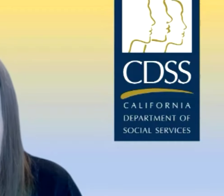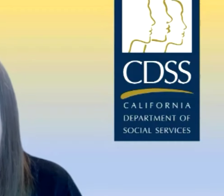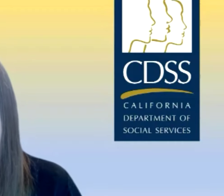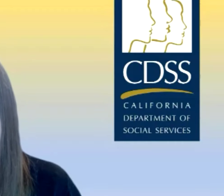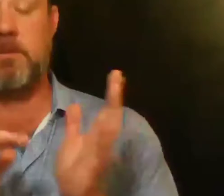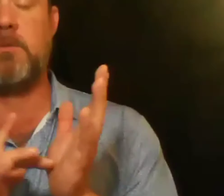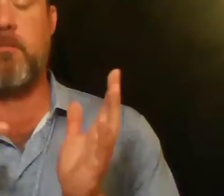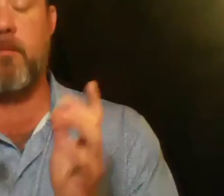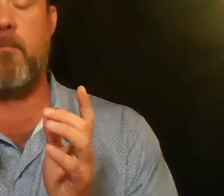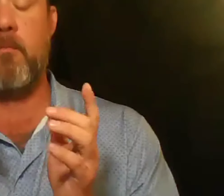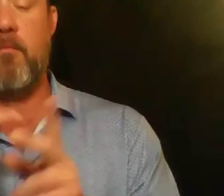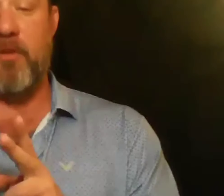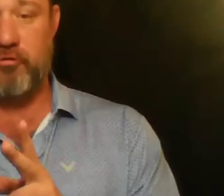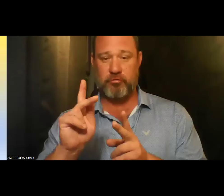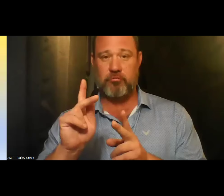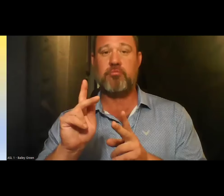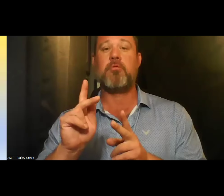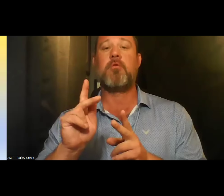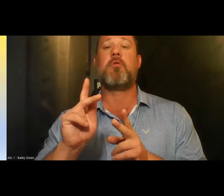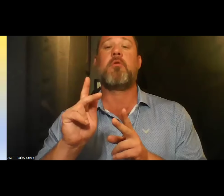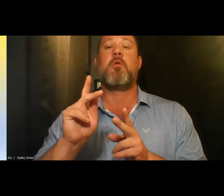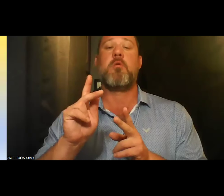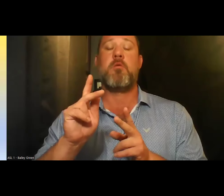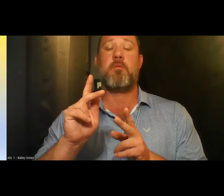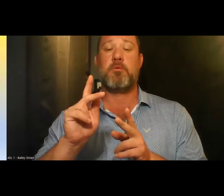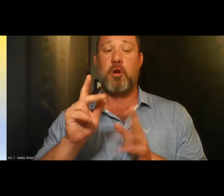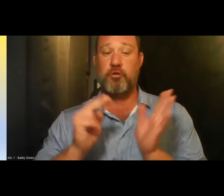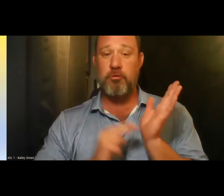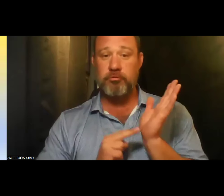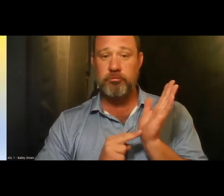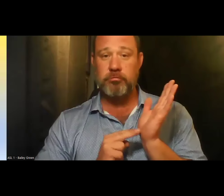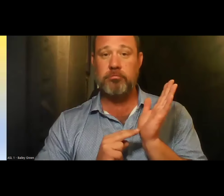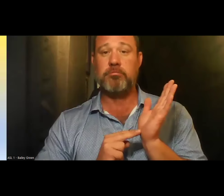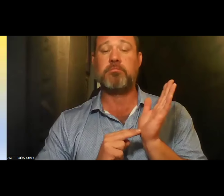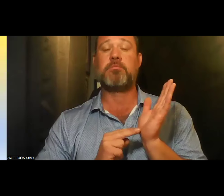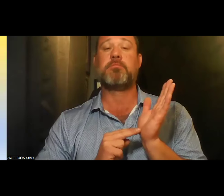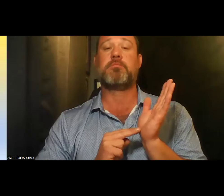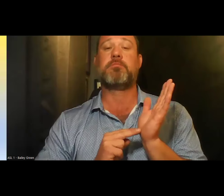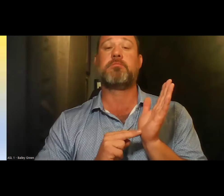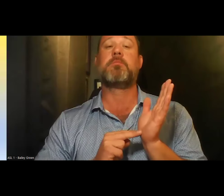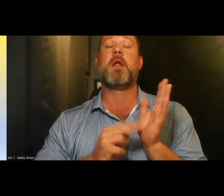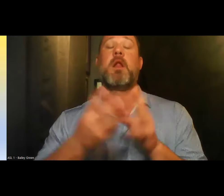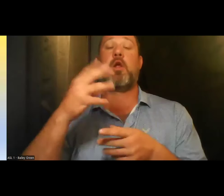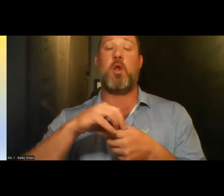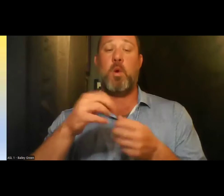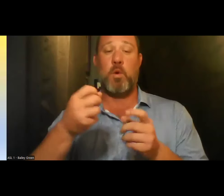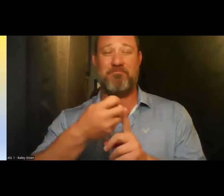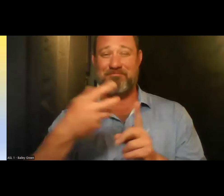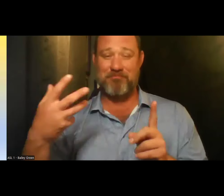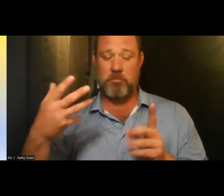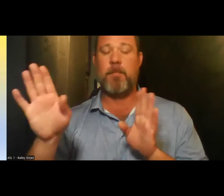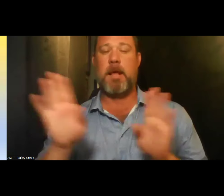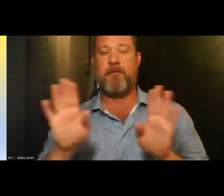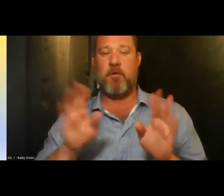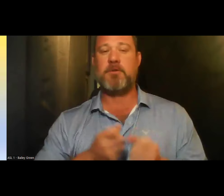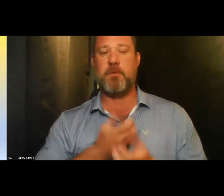medical professional, in other words, a physician or a nurse practitioner, and include details on behavioral